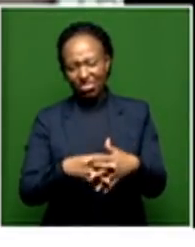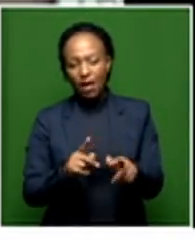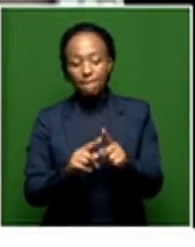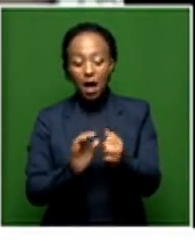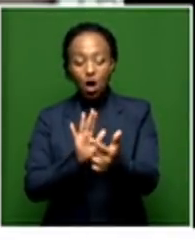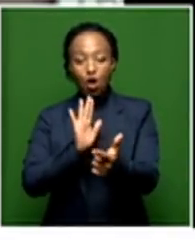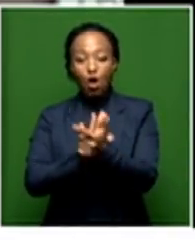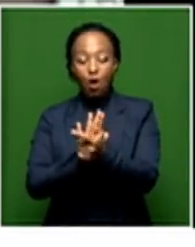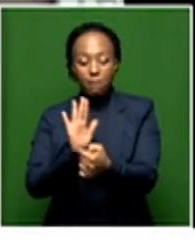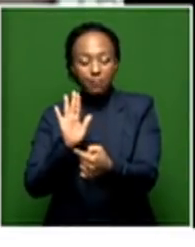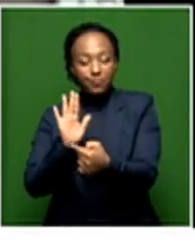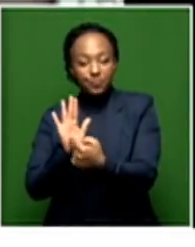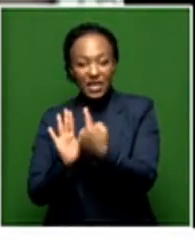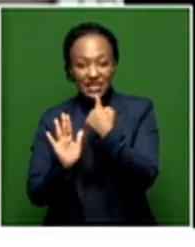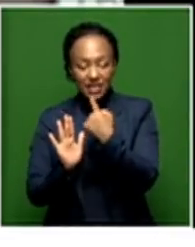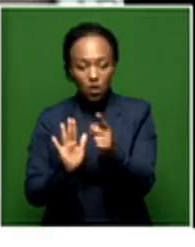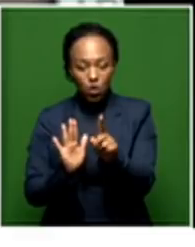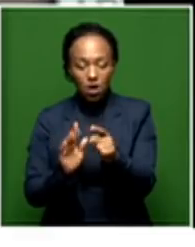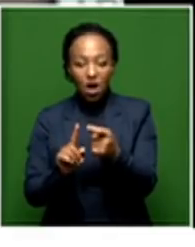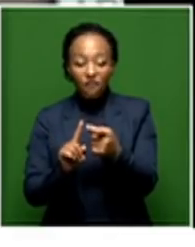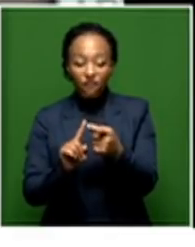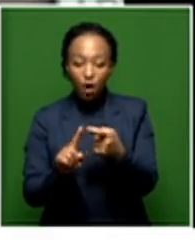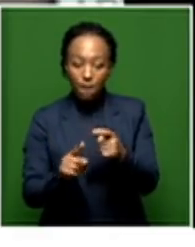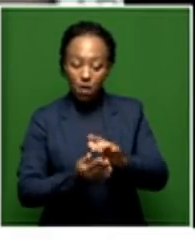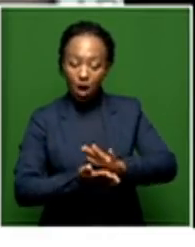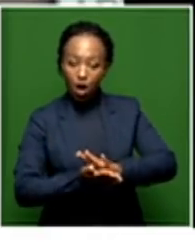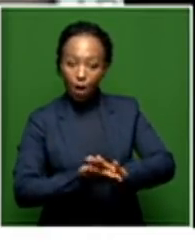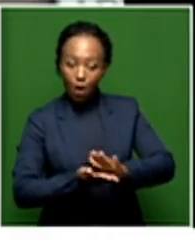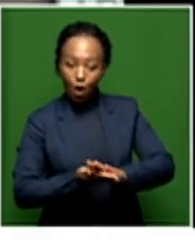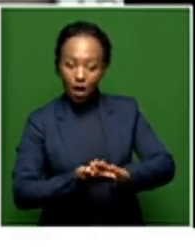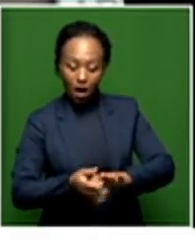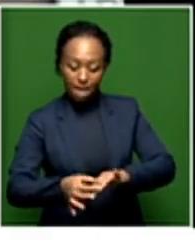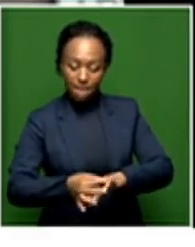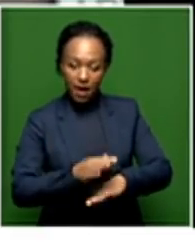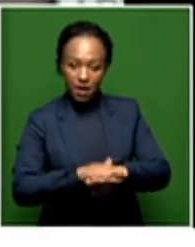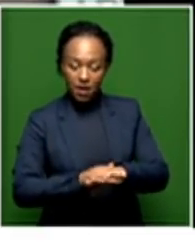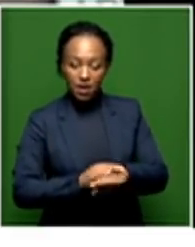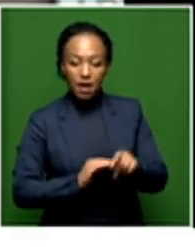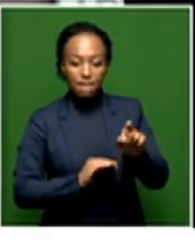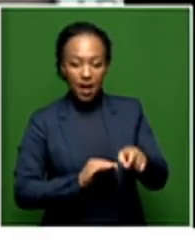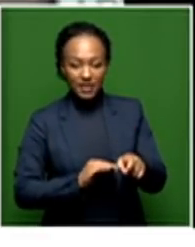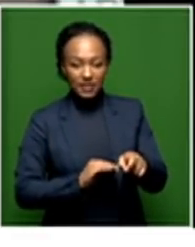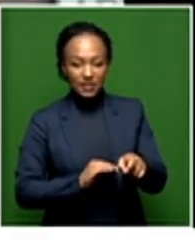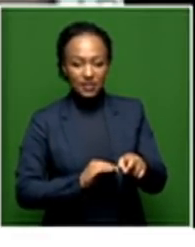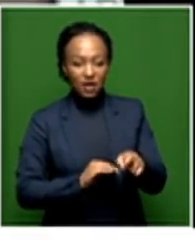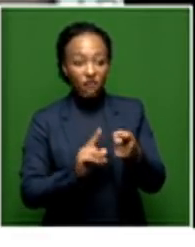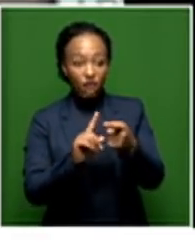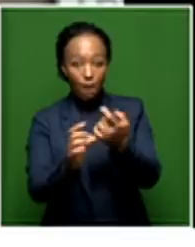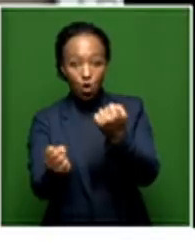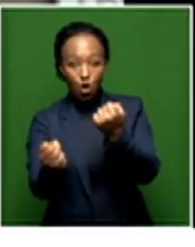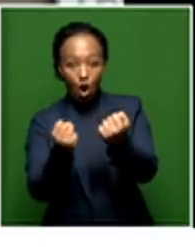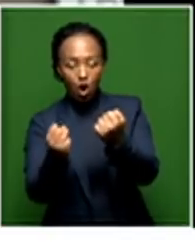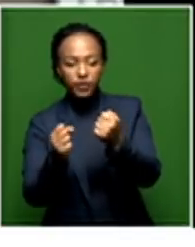it stands is that the only way out of a customary marriage is by obtaining a decree of divorce from court.